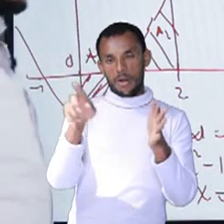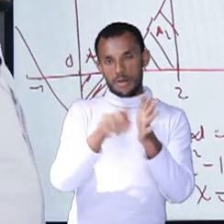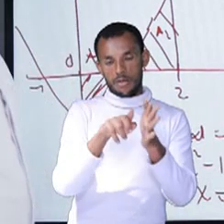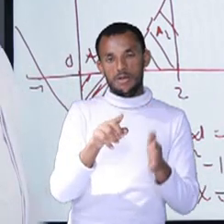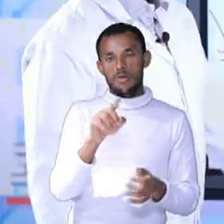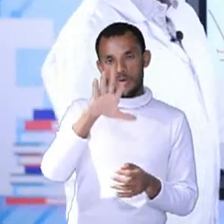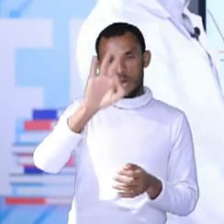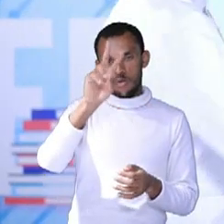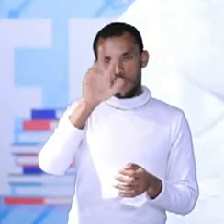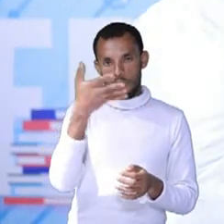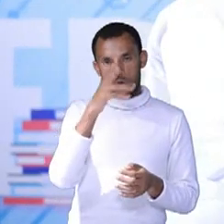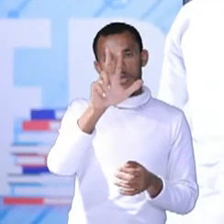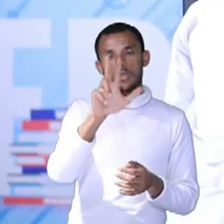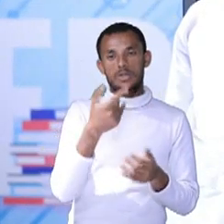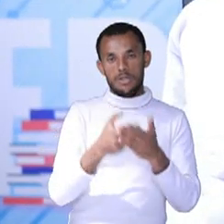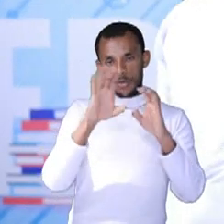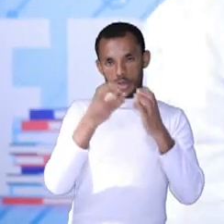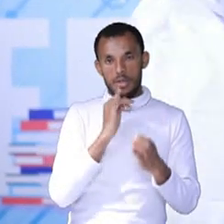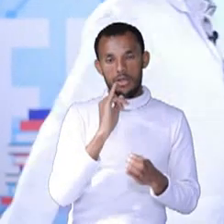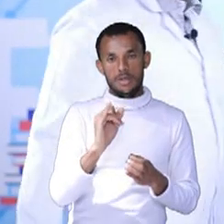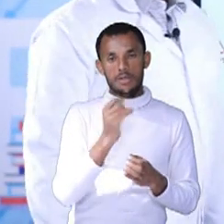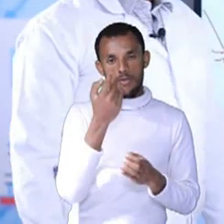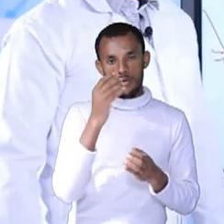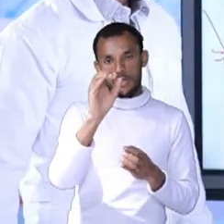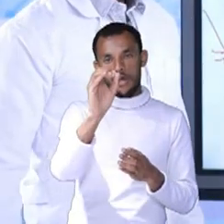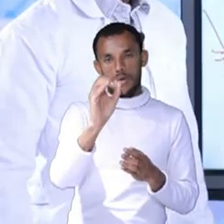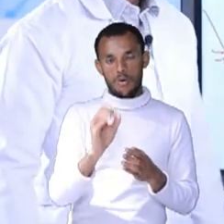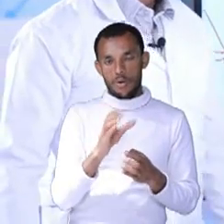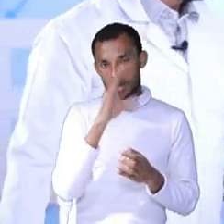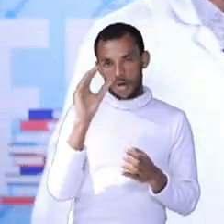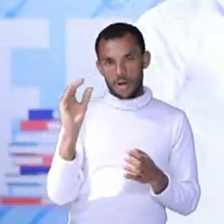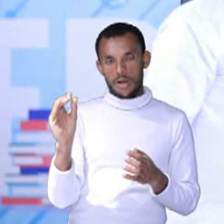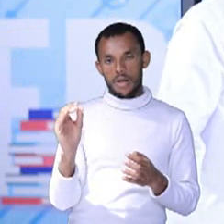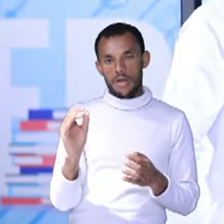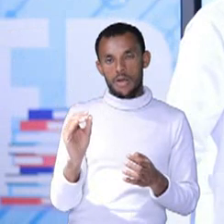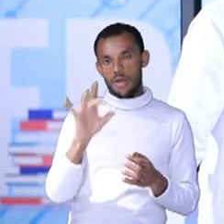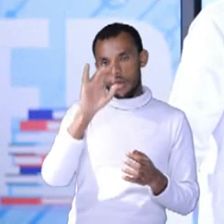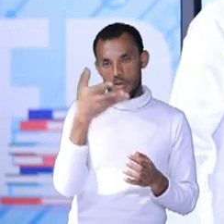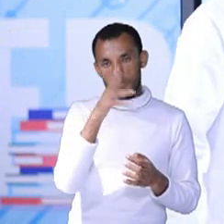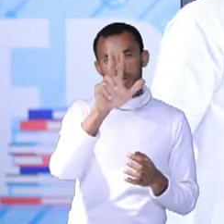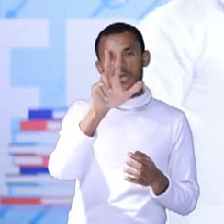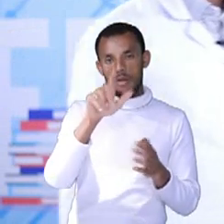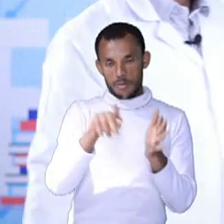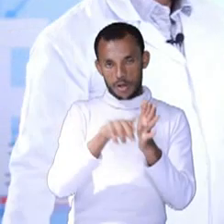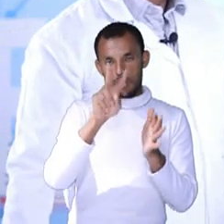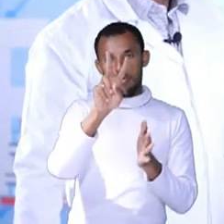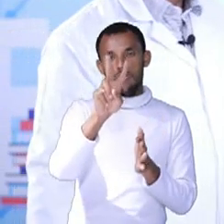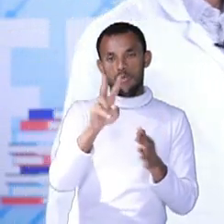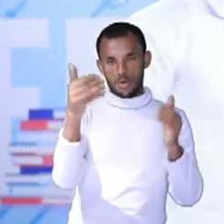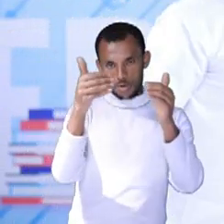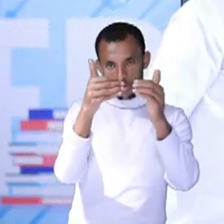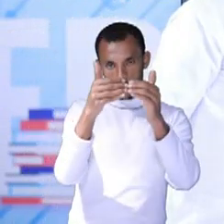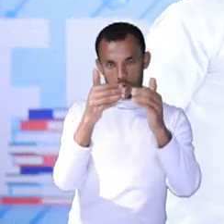you'll have 2 over 3. This part is 0. And 8 over 3 minus 2 is